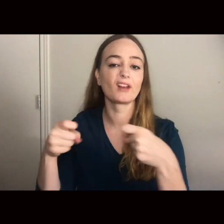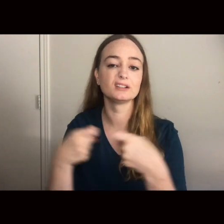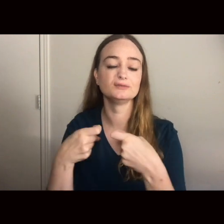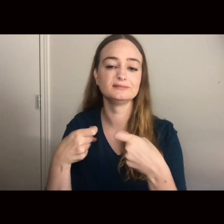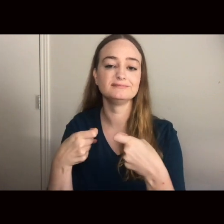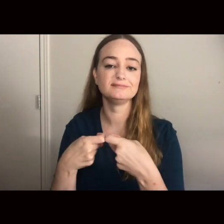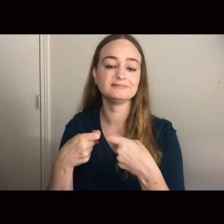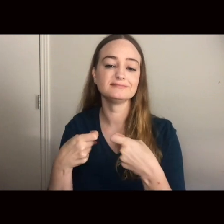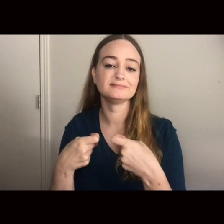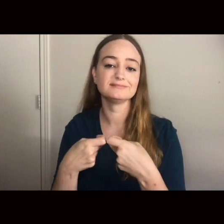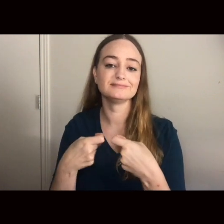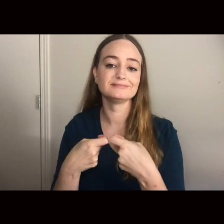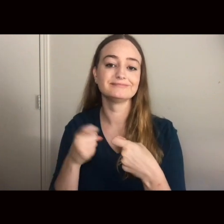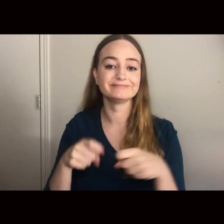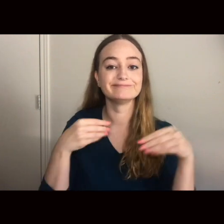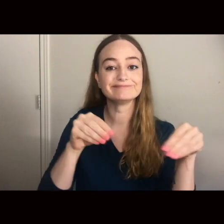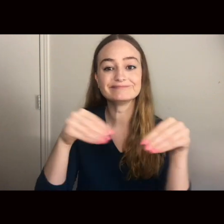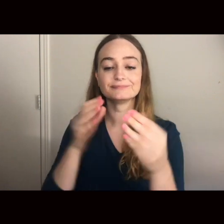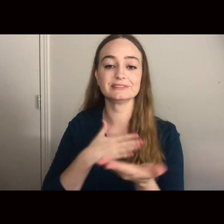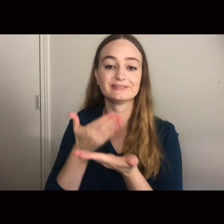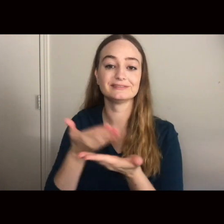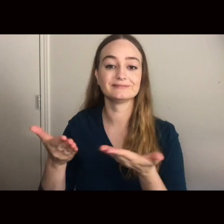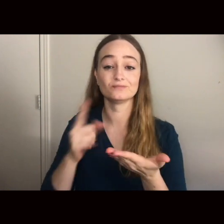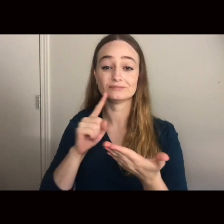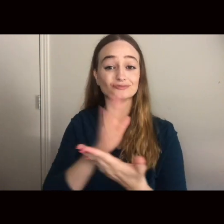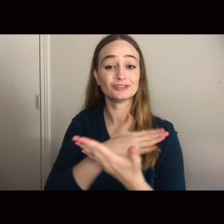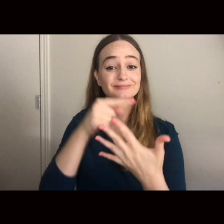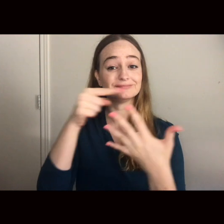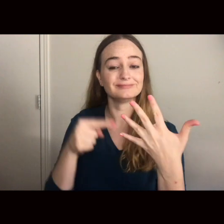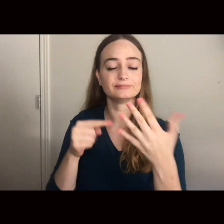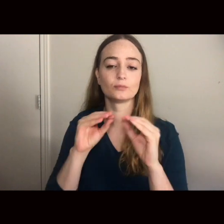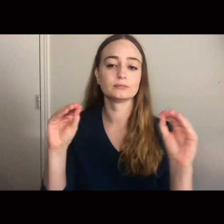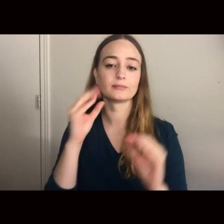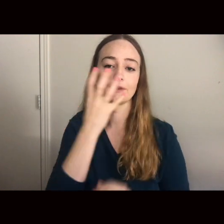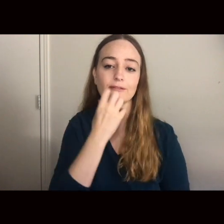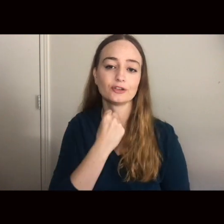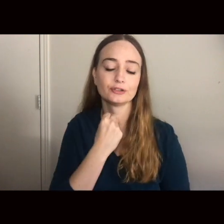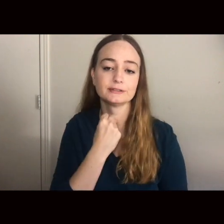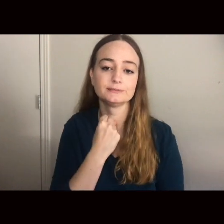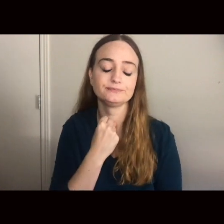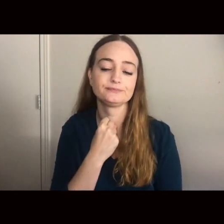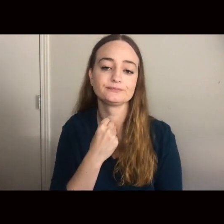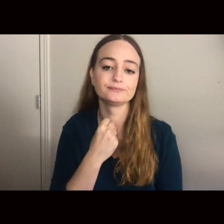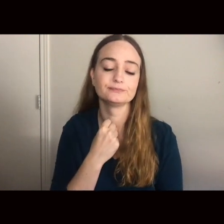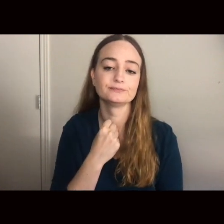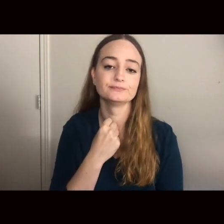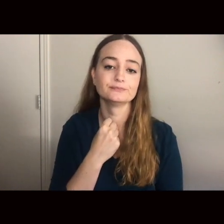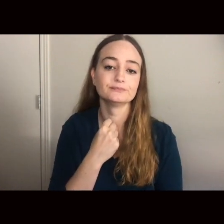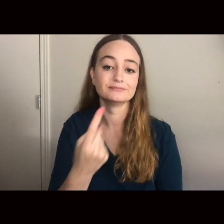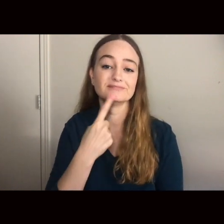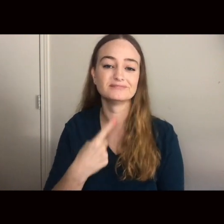I've been working the circuit to sell my wares. Got a lot of material, nobody